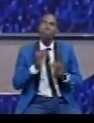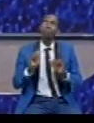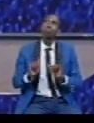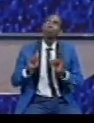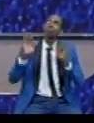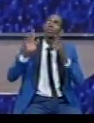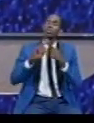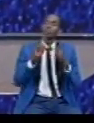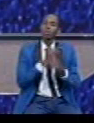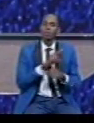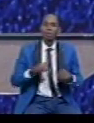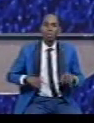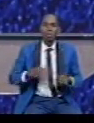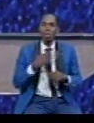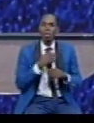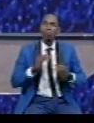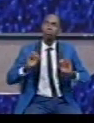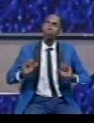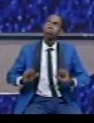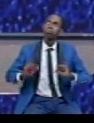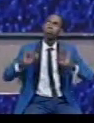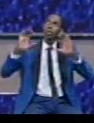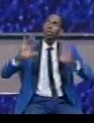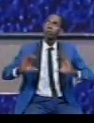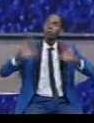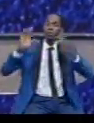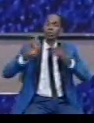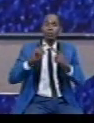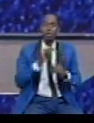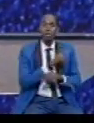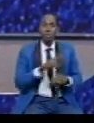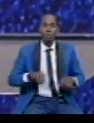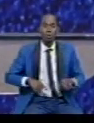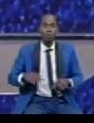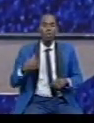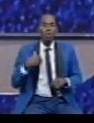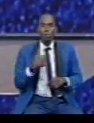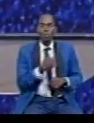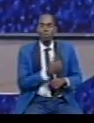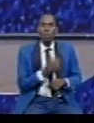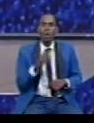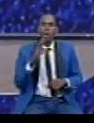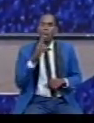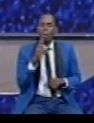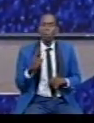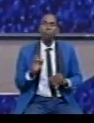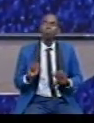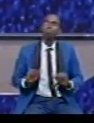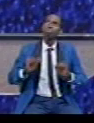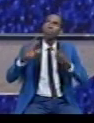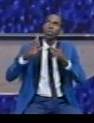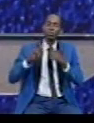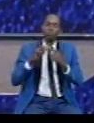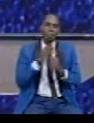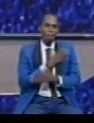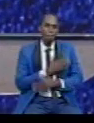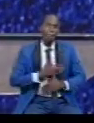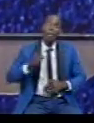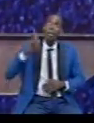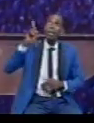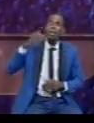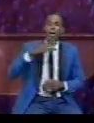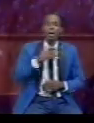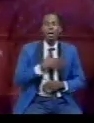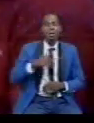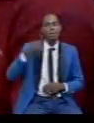Lord and consecration to the Lord, we're devoted to pleasing the Lord and pleasing him